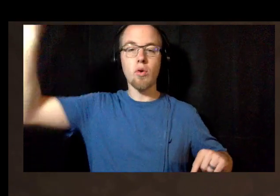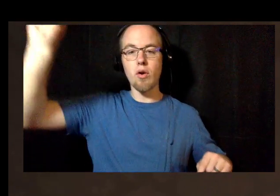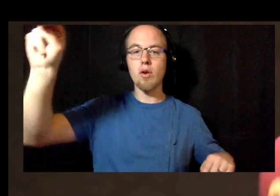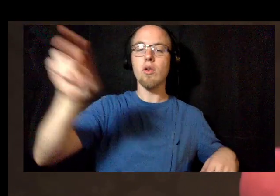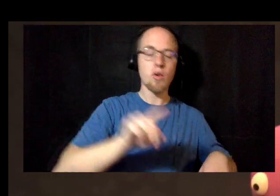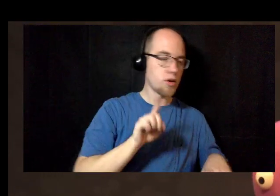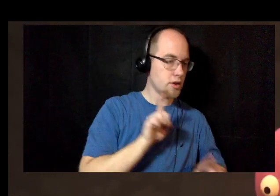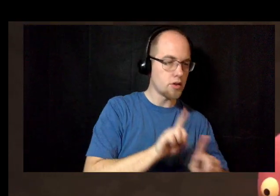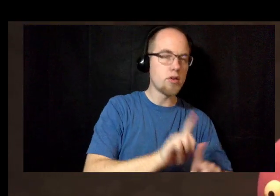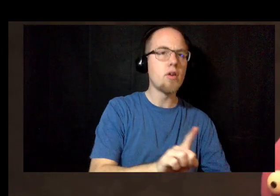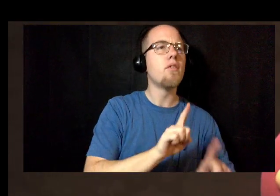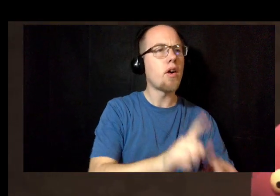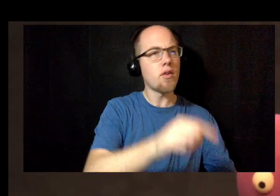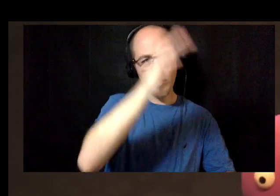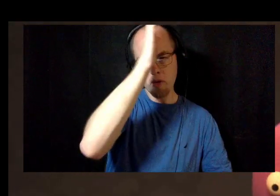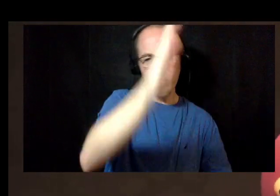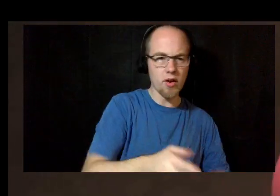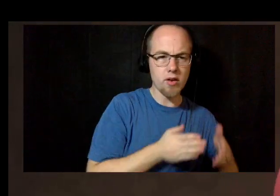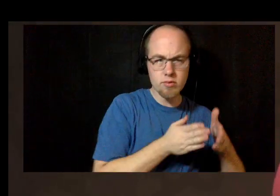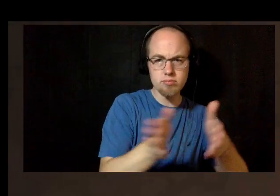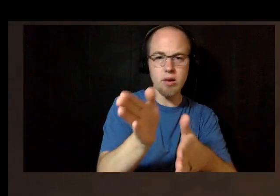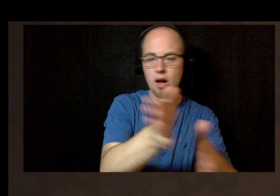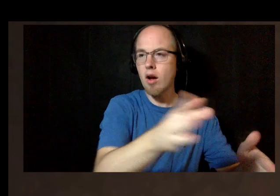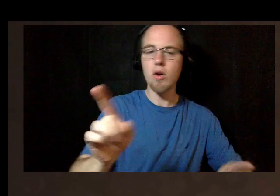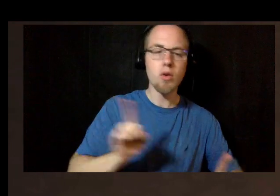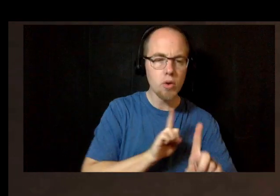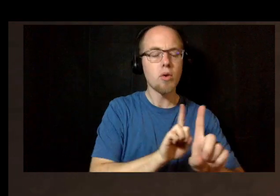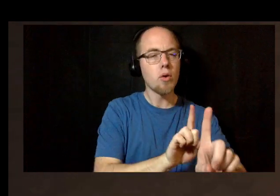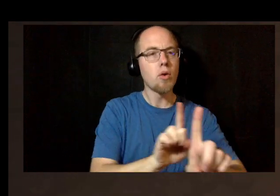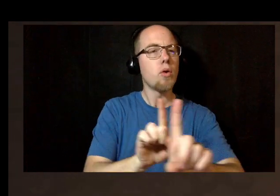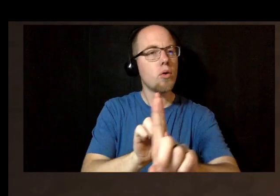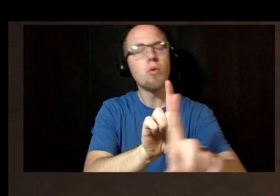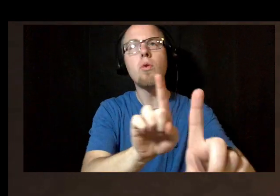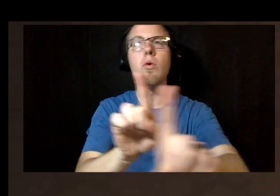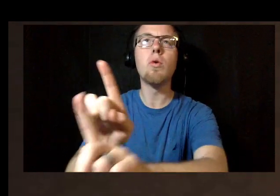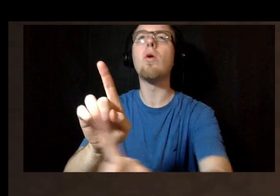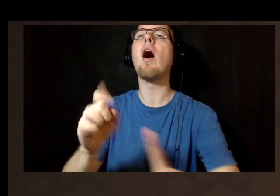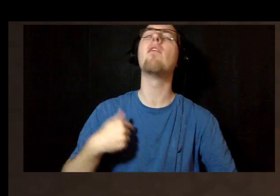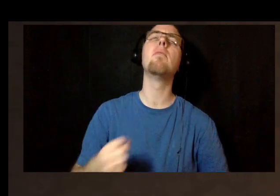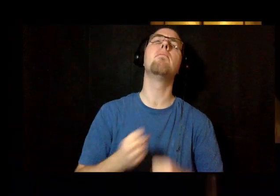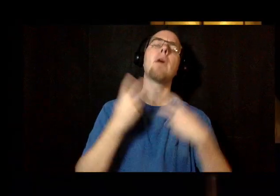massive existential crisis along the way. It's a real